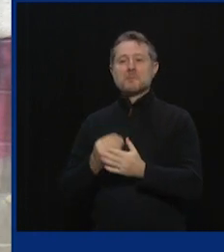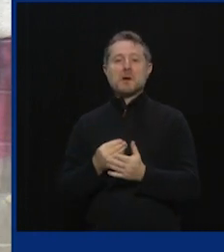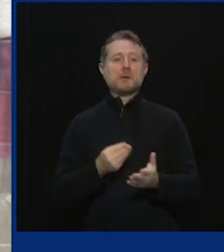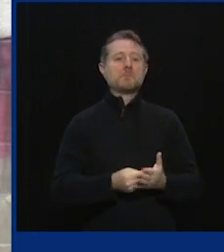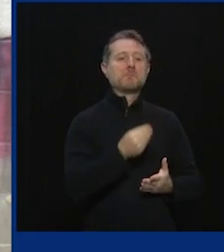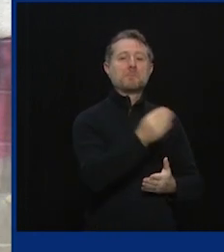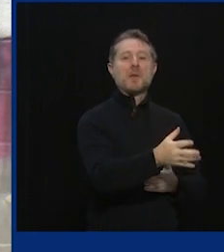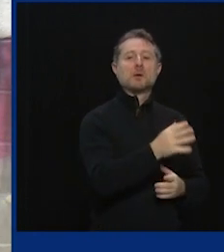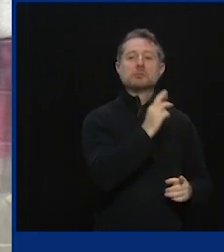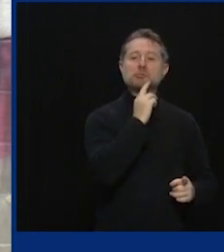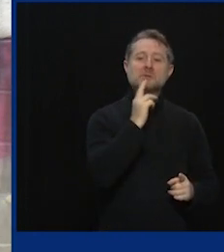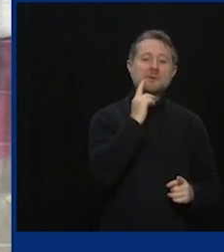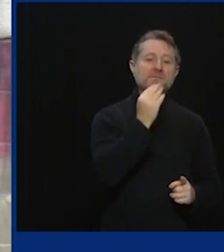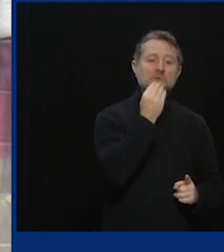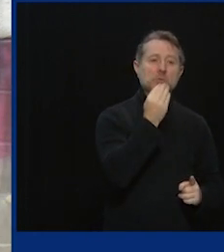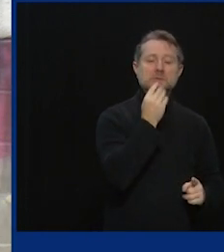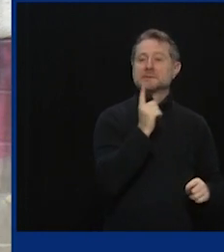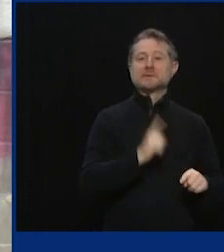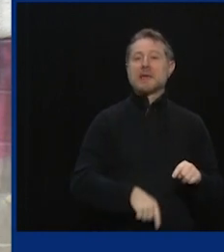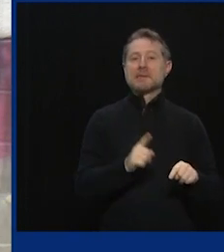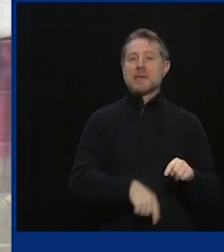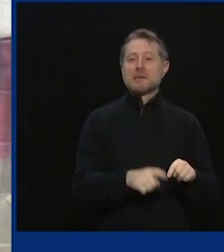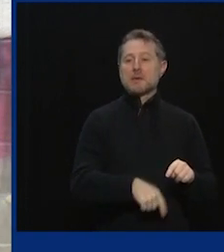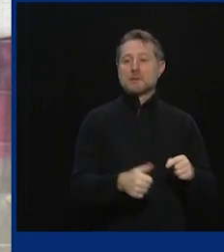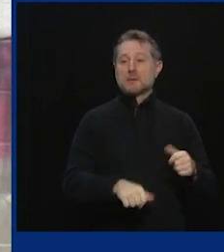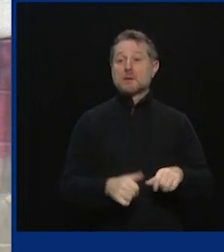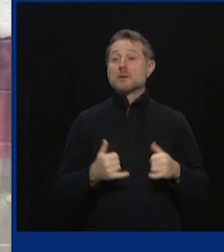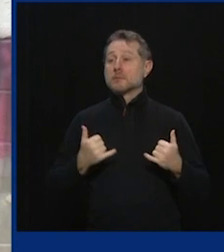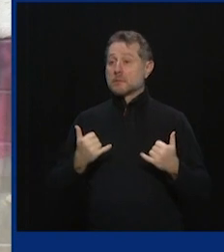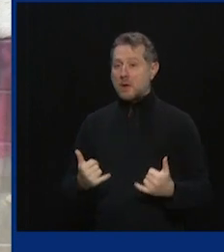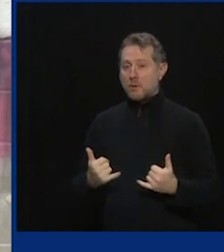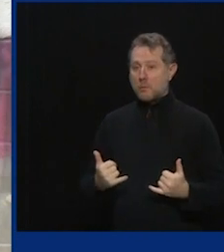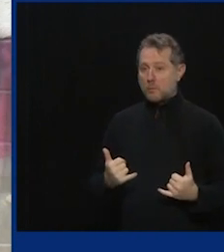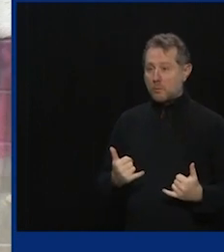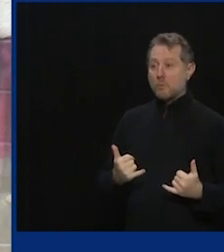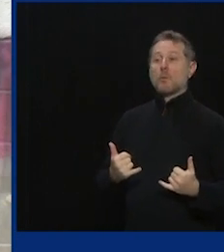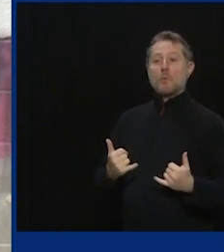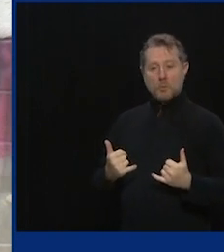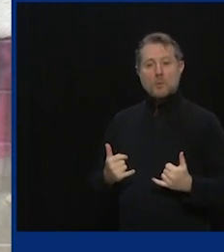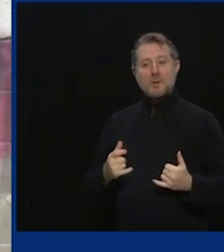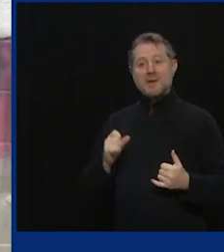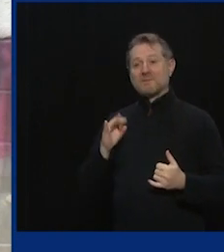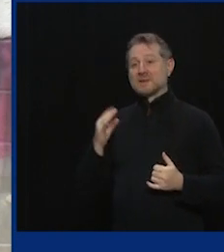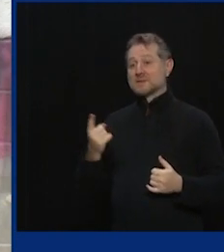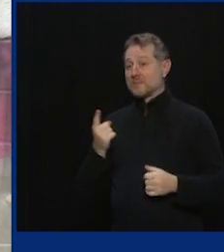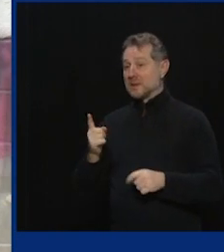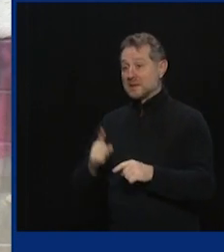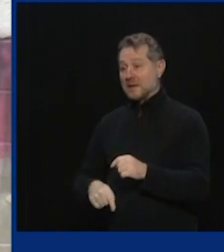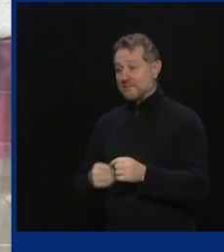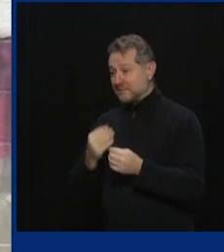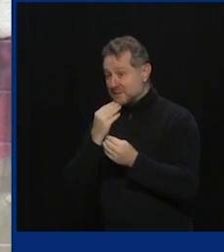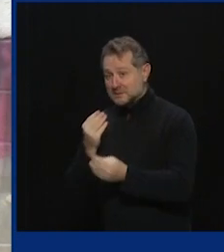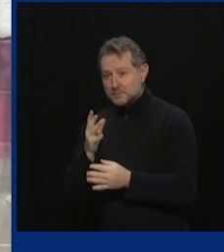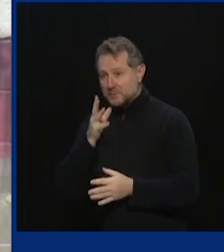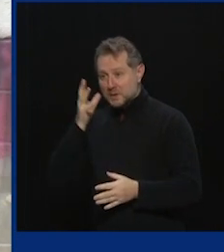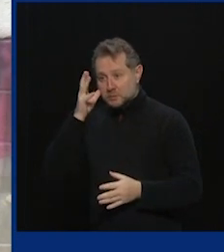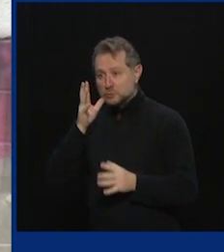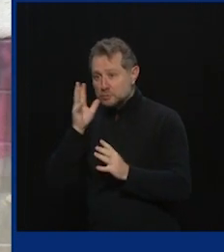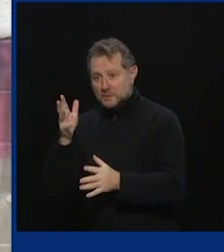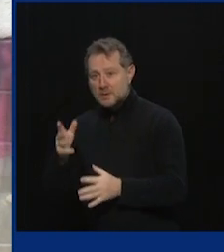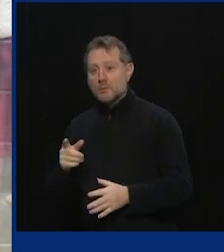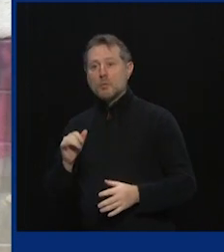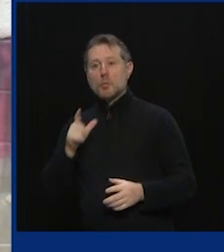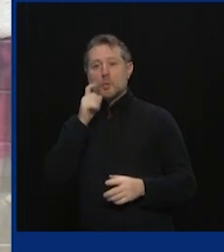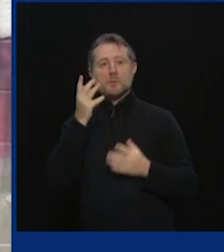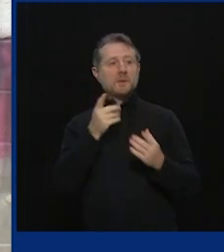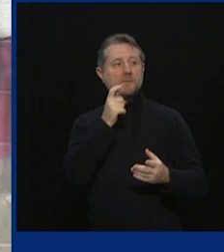meal. So as the governor said, if someone wasn't able to feed our parents or grandparents, we might have to worry, how are they going